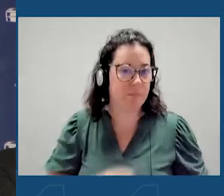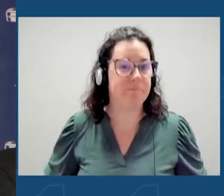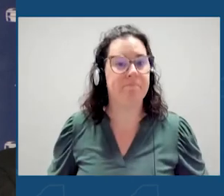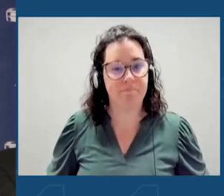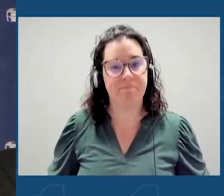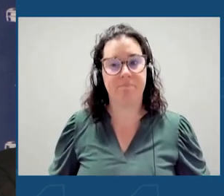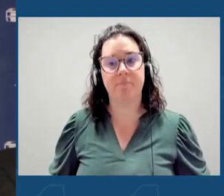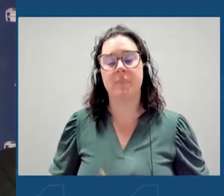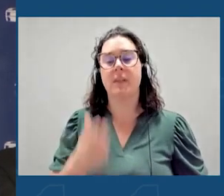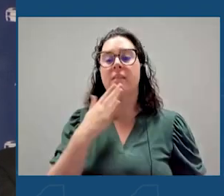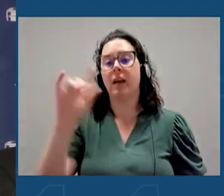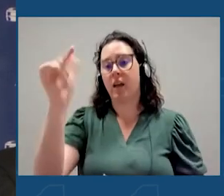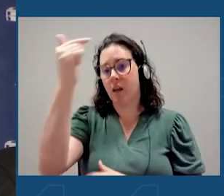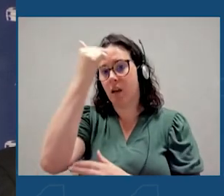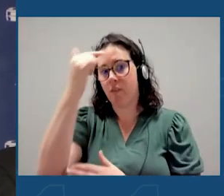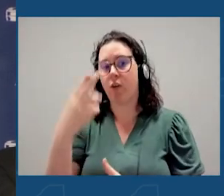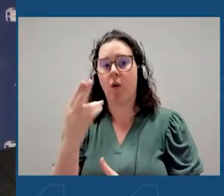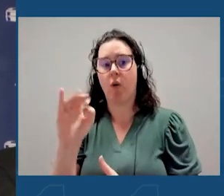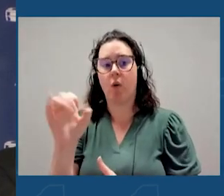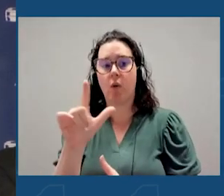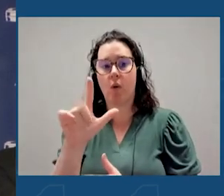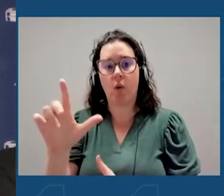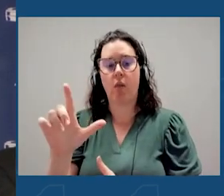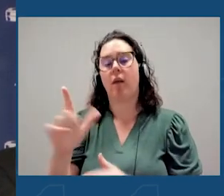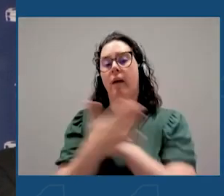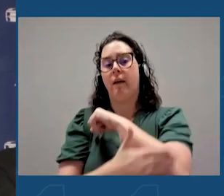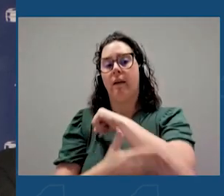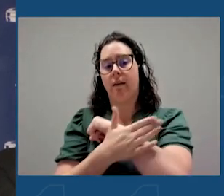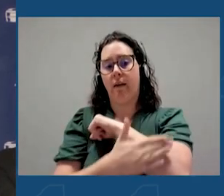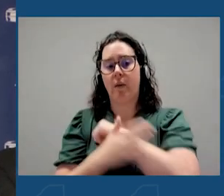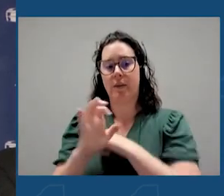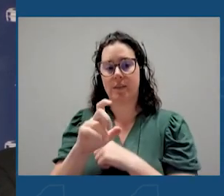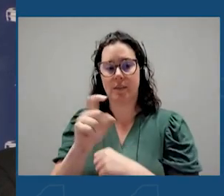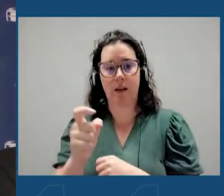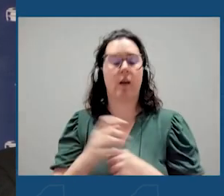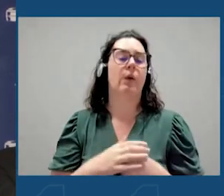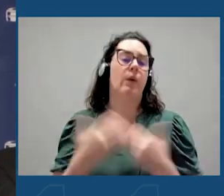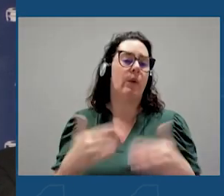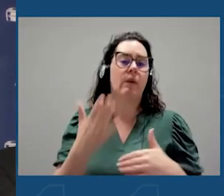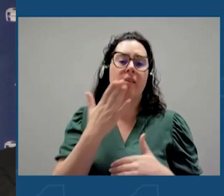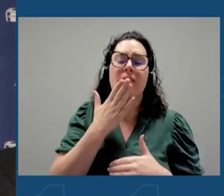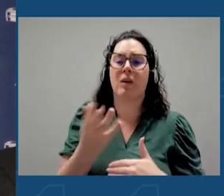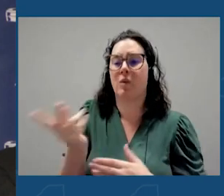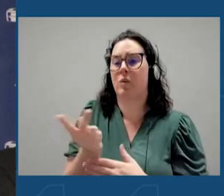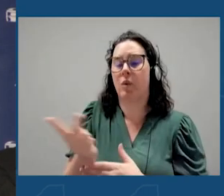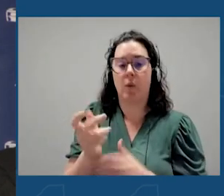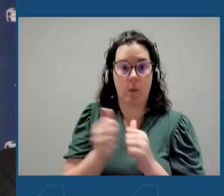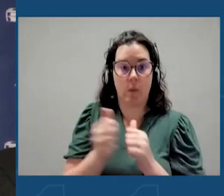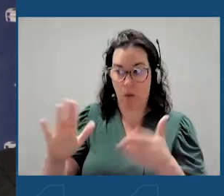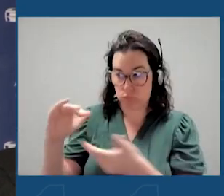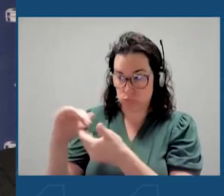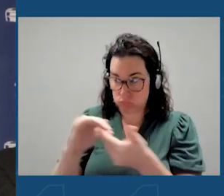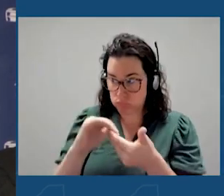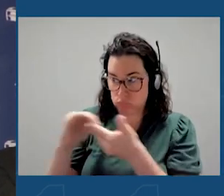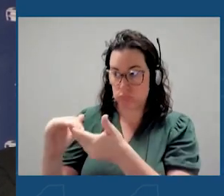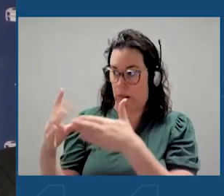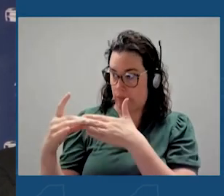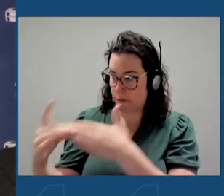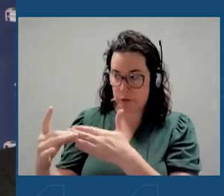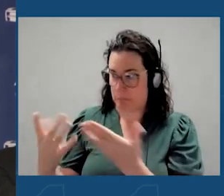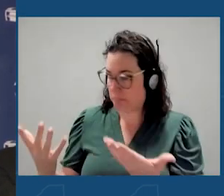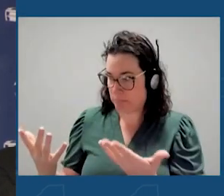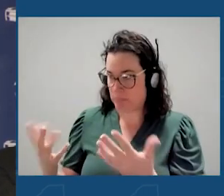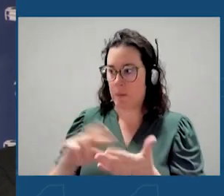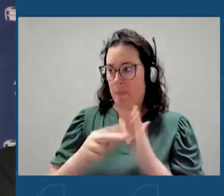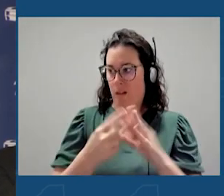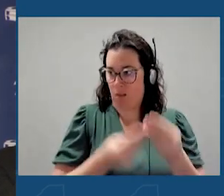Thank you, Governor Kathy Hochul and County Executive Mark Poloncarz. What can you say? Without their partnership and leadership, we would not